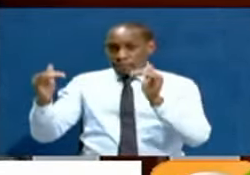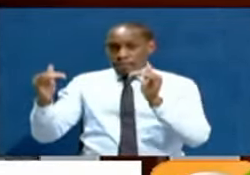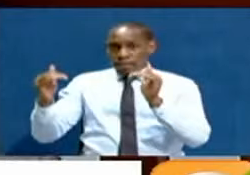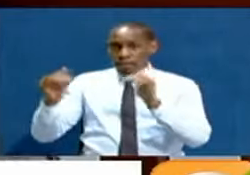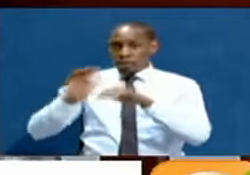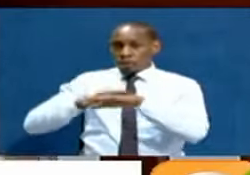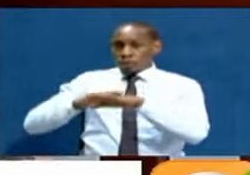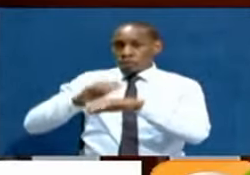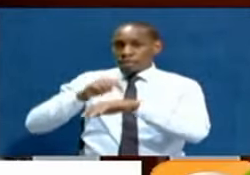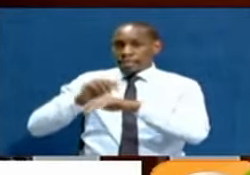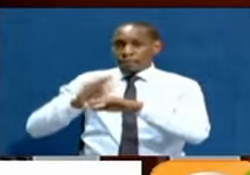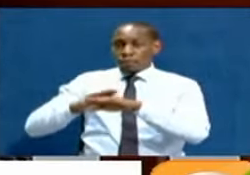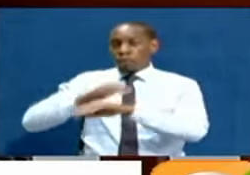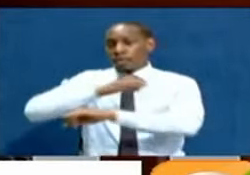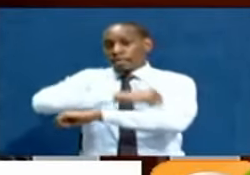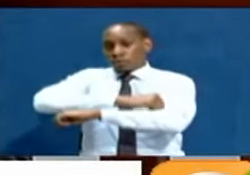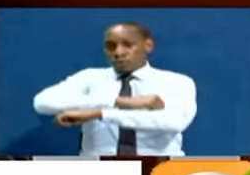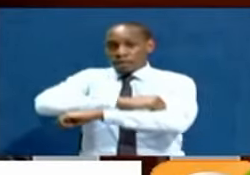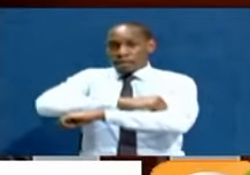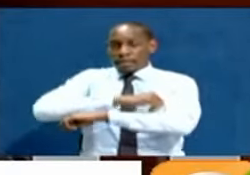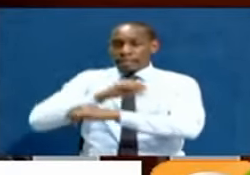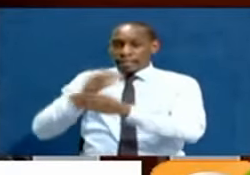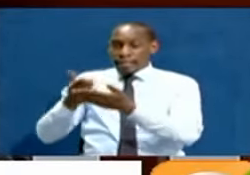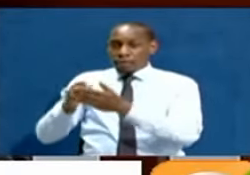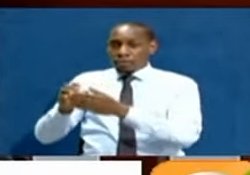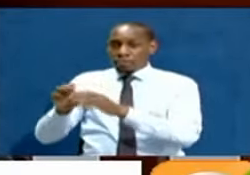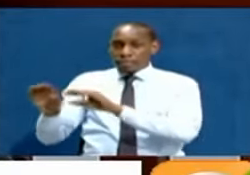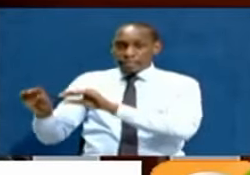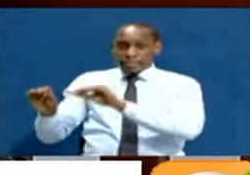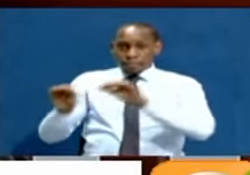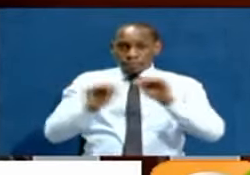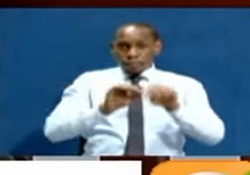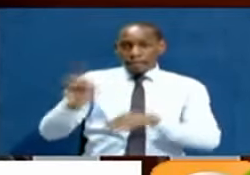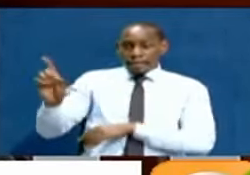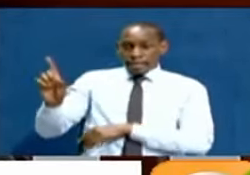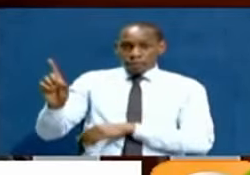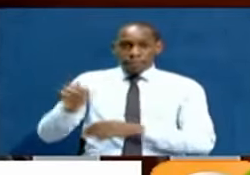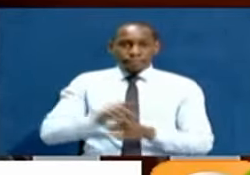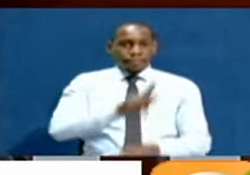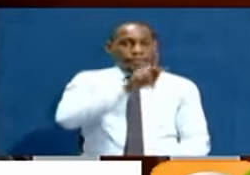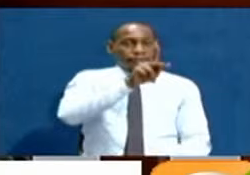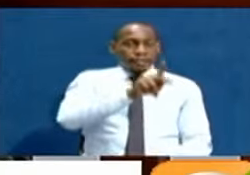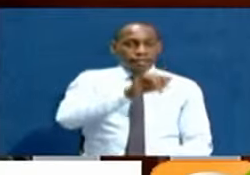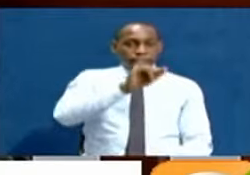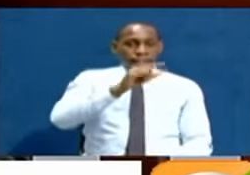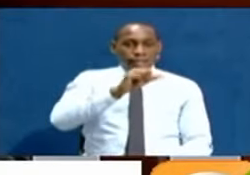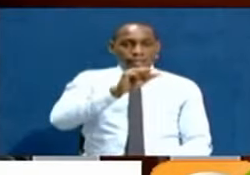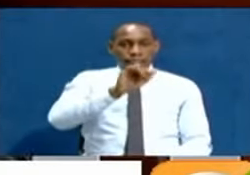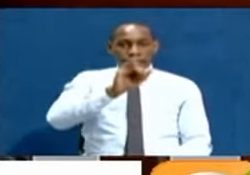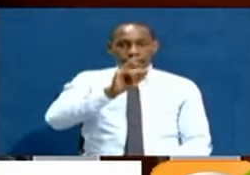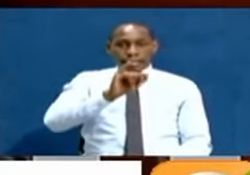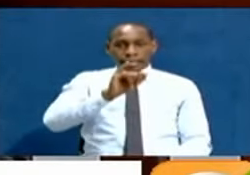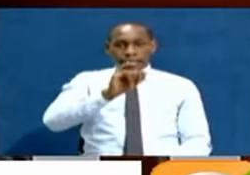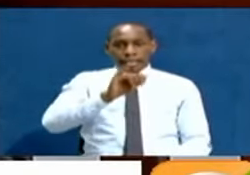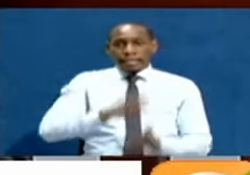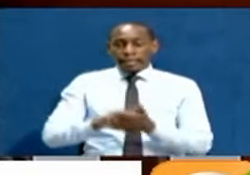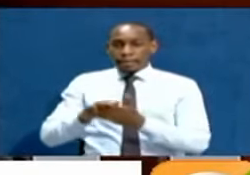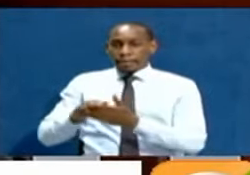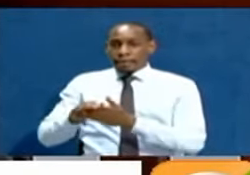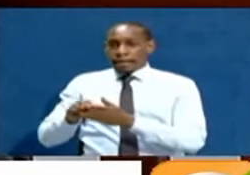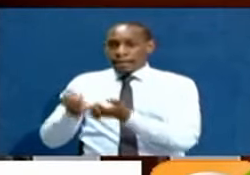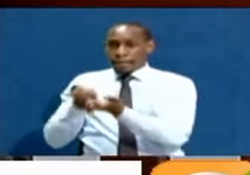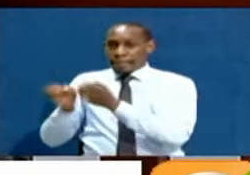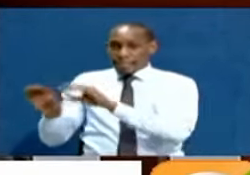great schools, great place to live, is going to move from Nairobi to Kigali. So the business will move there because of